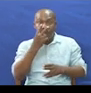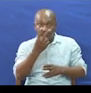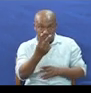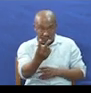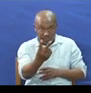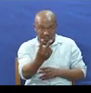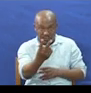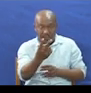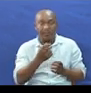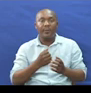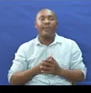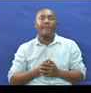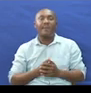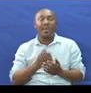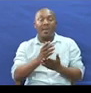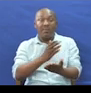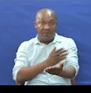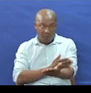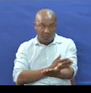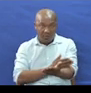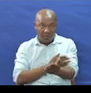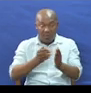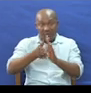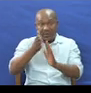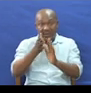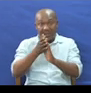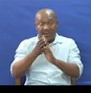Before we start our lesson, I would like